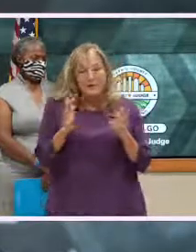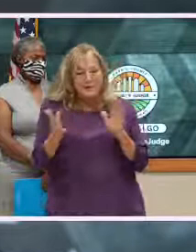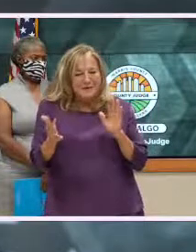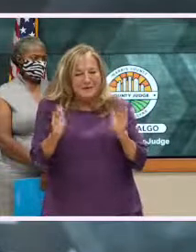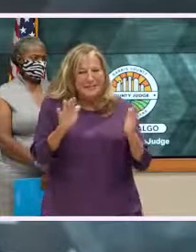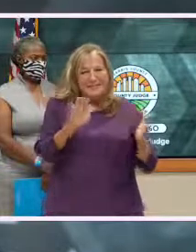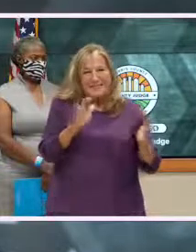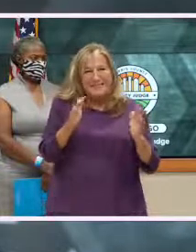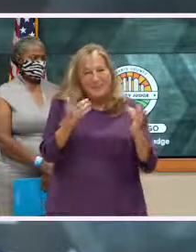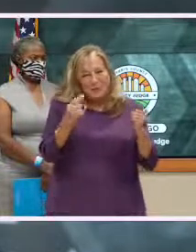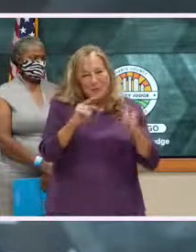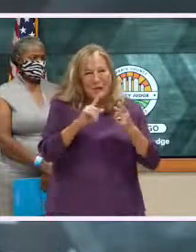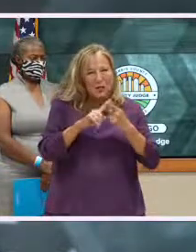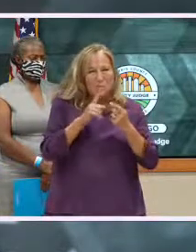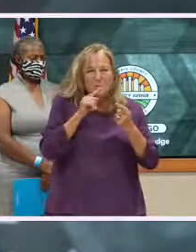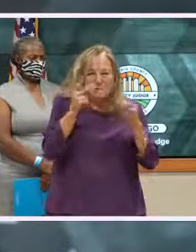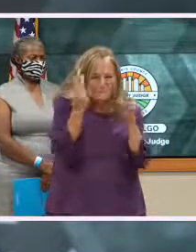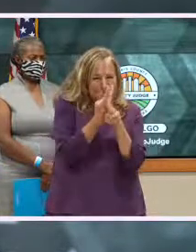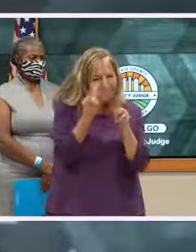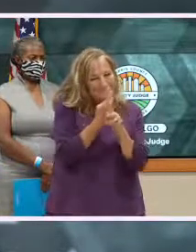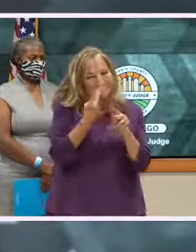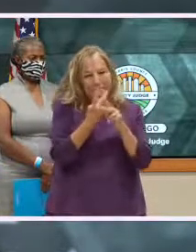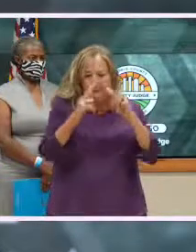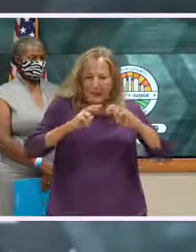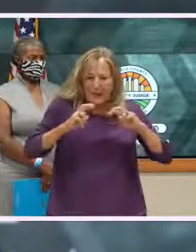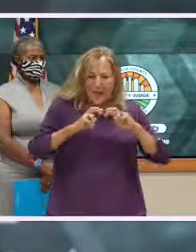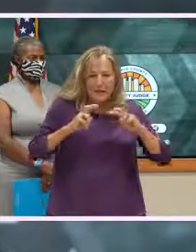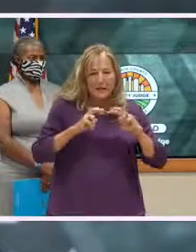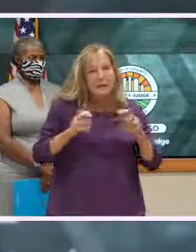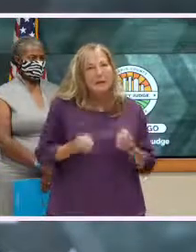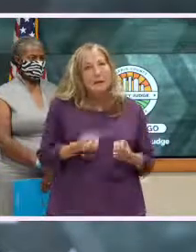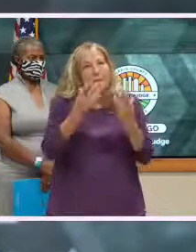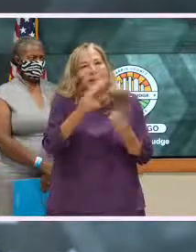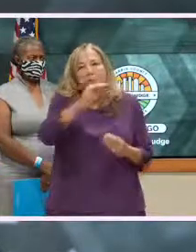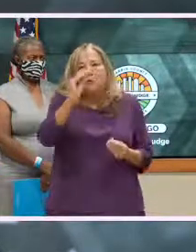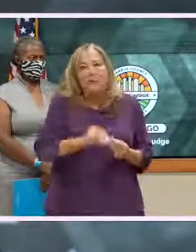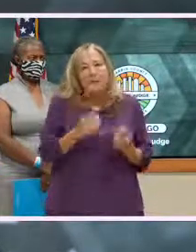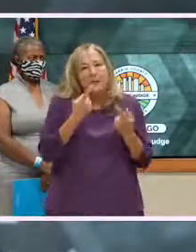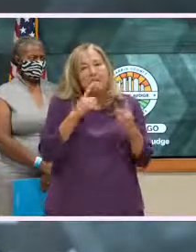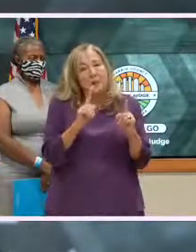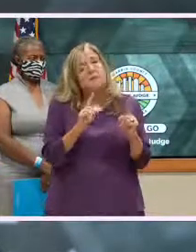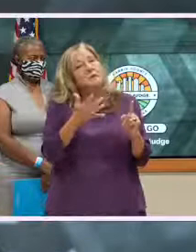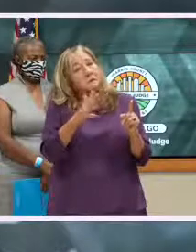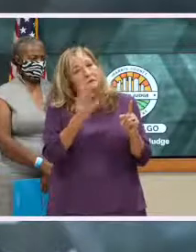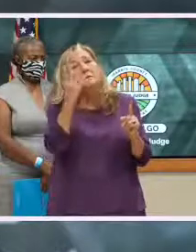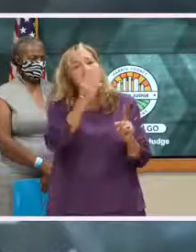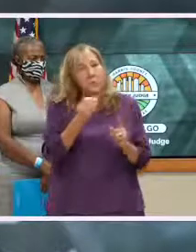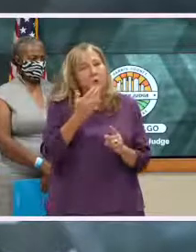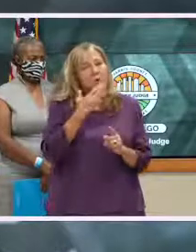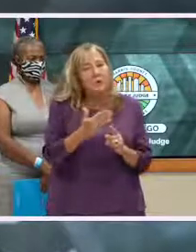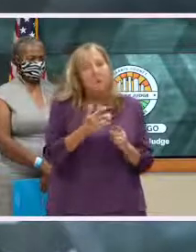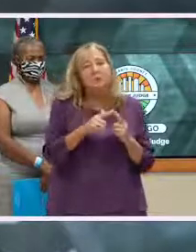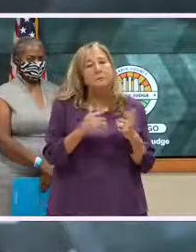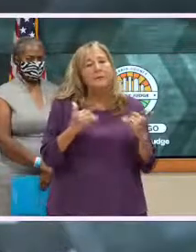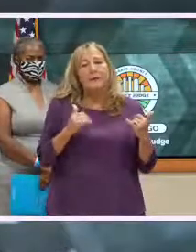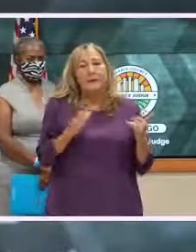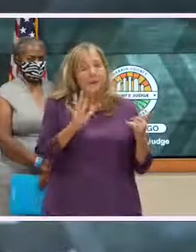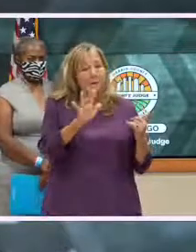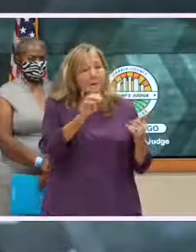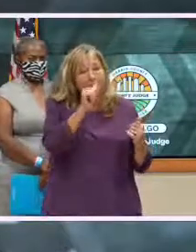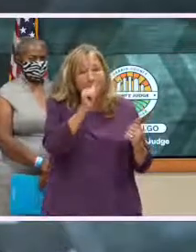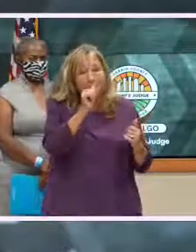decrease in effectiveness, but it was still pretty good. But what we're waiting for now is some guidance from the